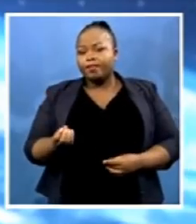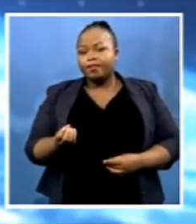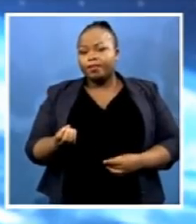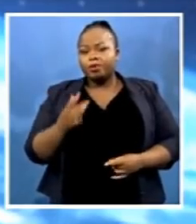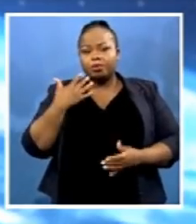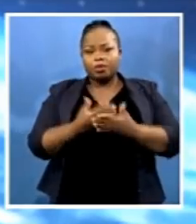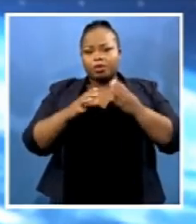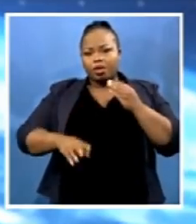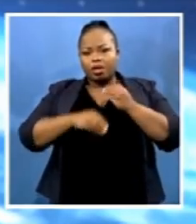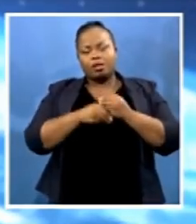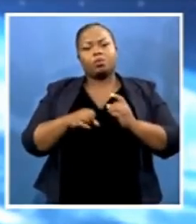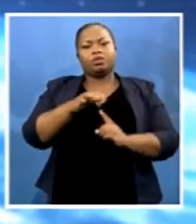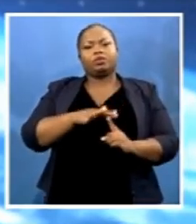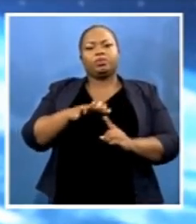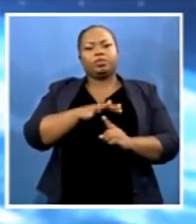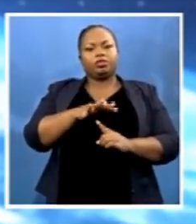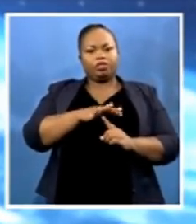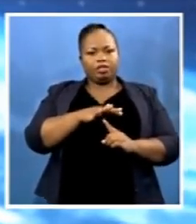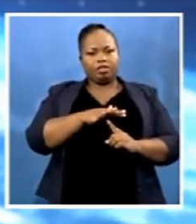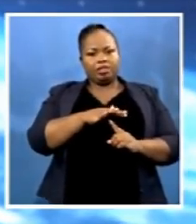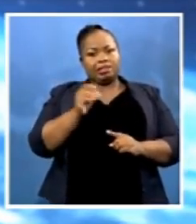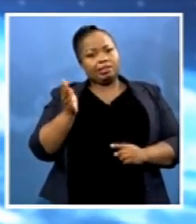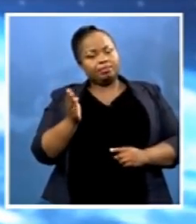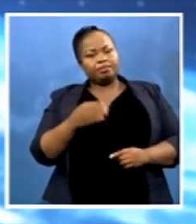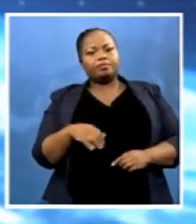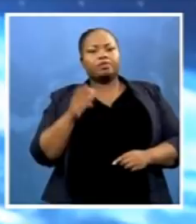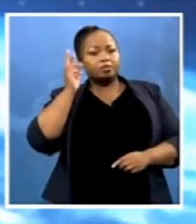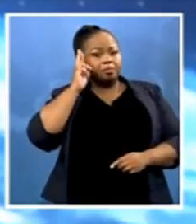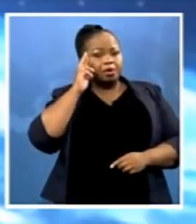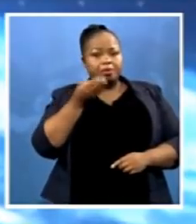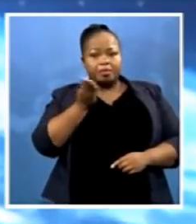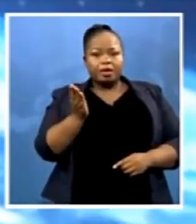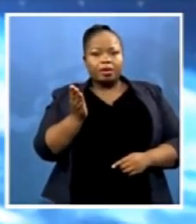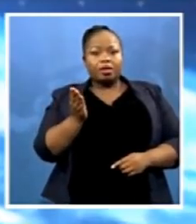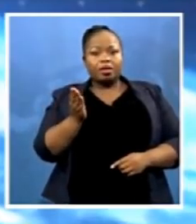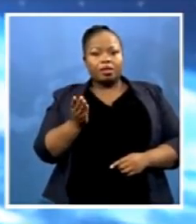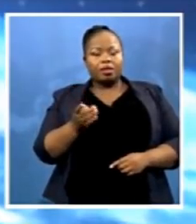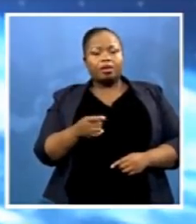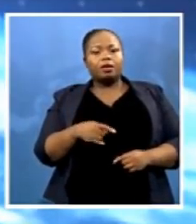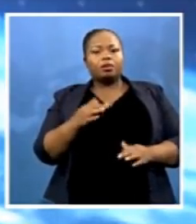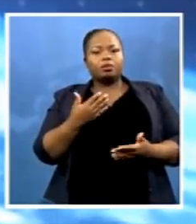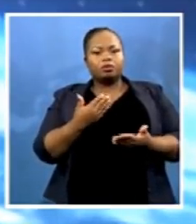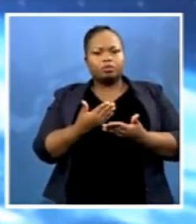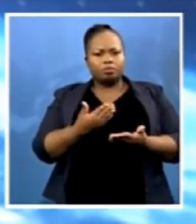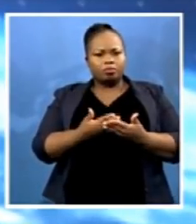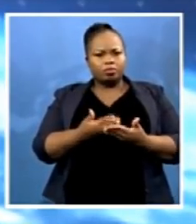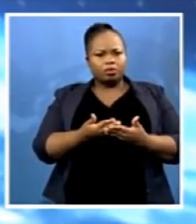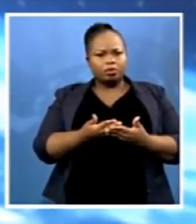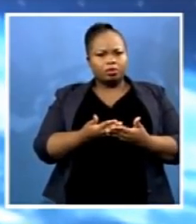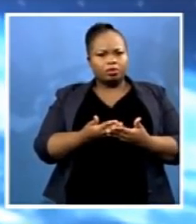there. And just a reminder, pour nos auditeurs francophones, on peut poser des questions en français aussi. Dr.